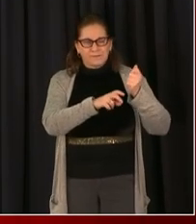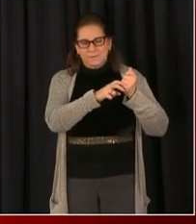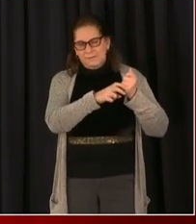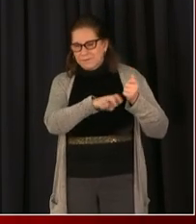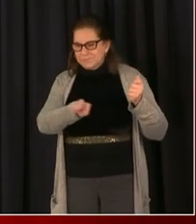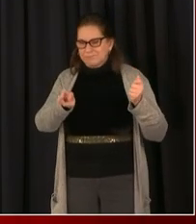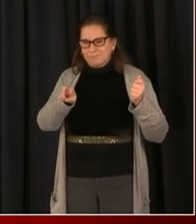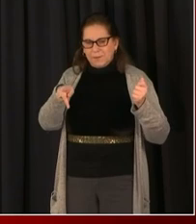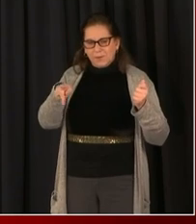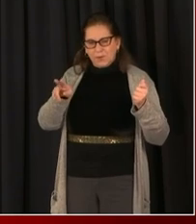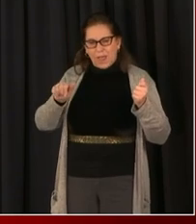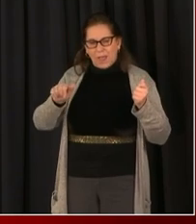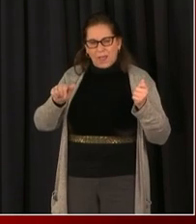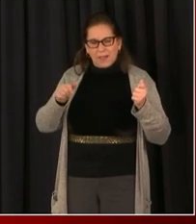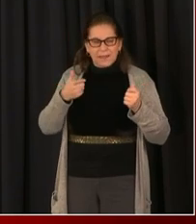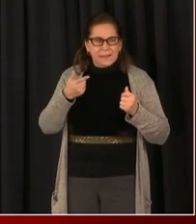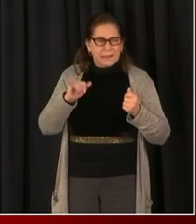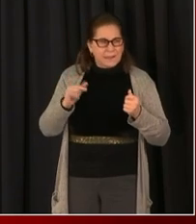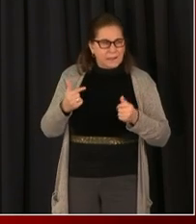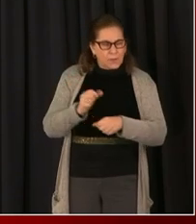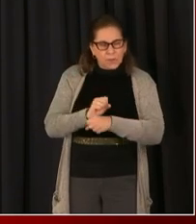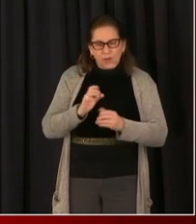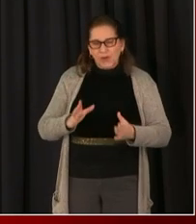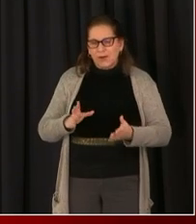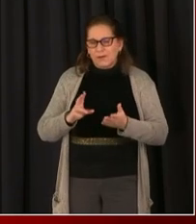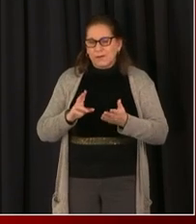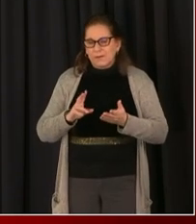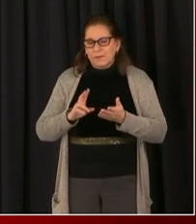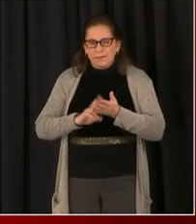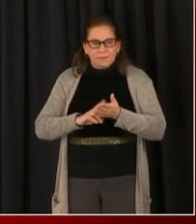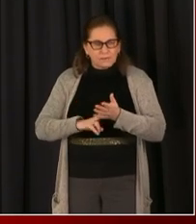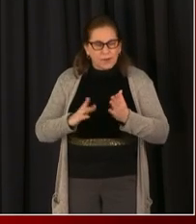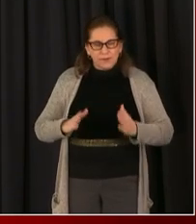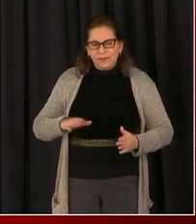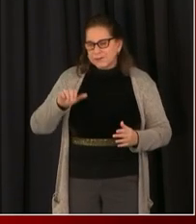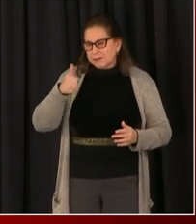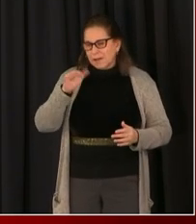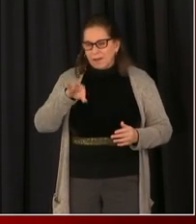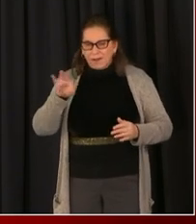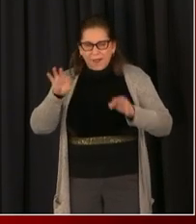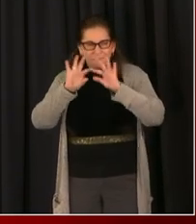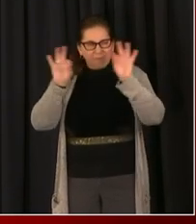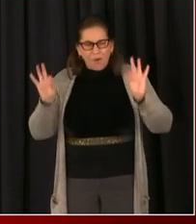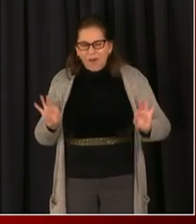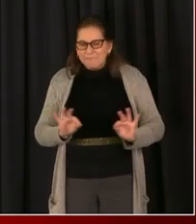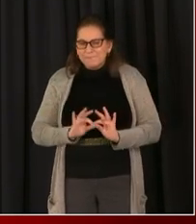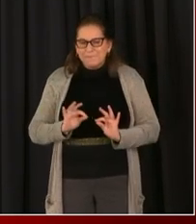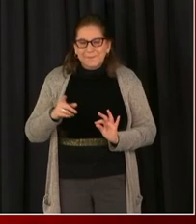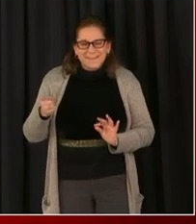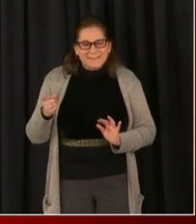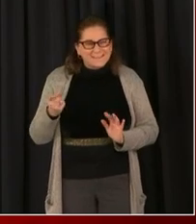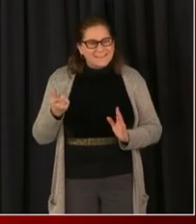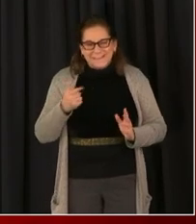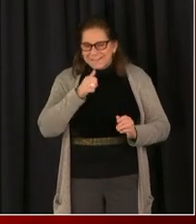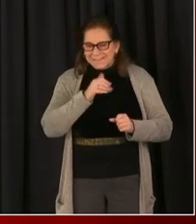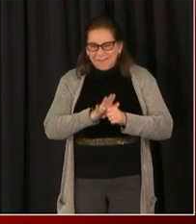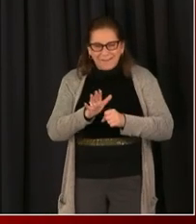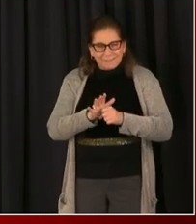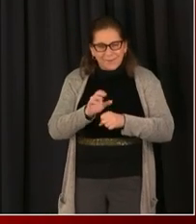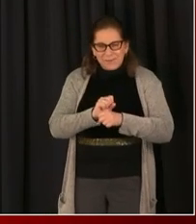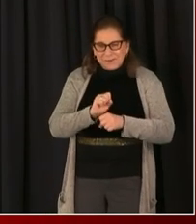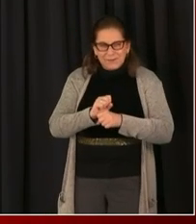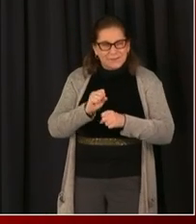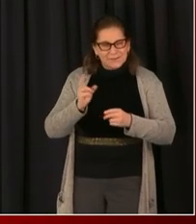a 1099, someone who doesn't have sufficient work history, or may not otherwise be eligible